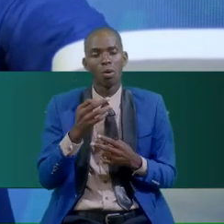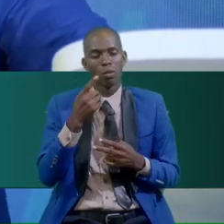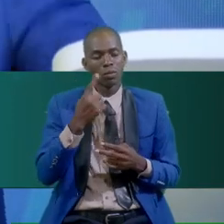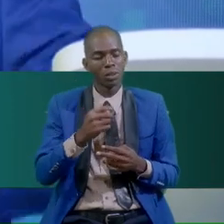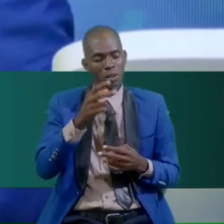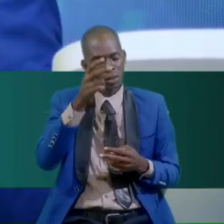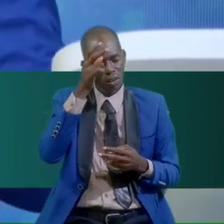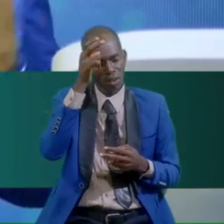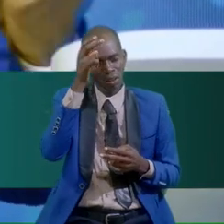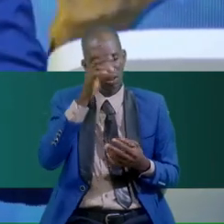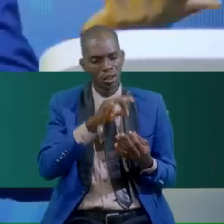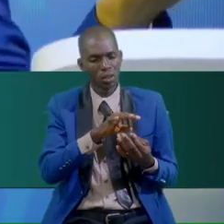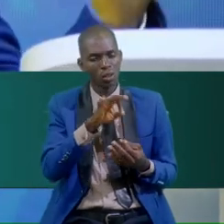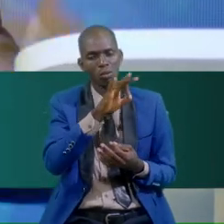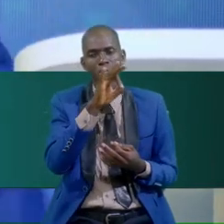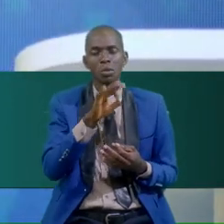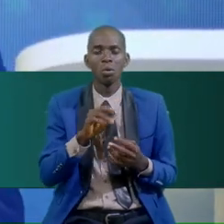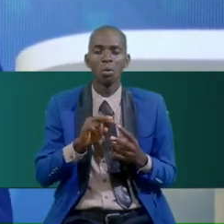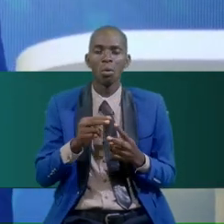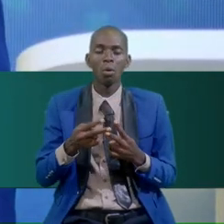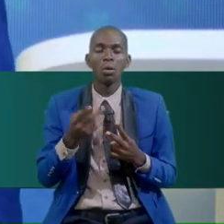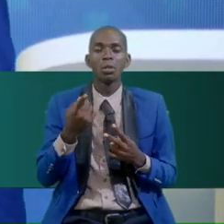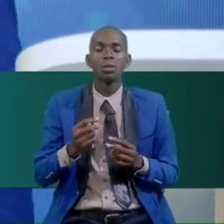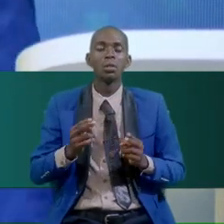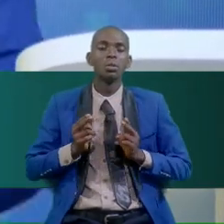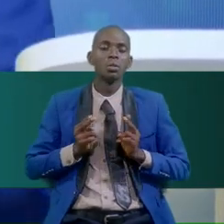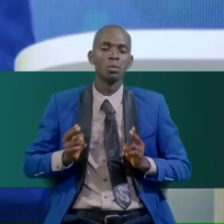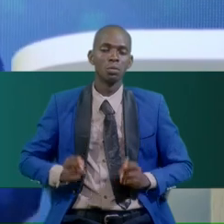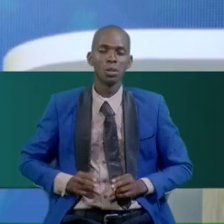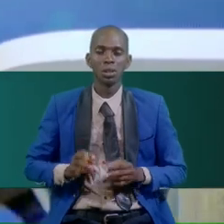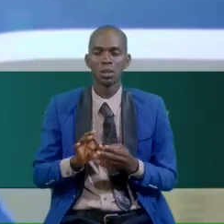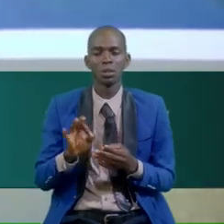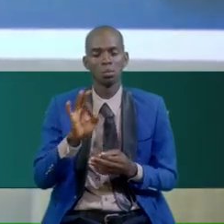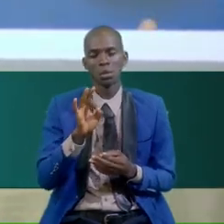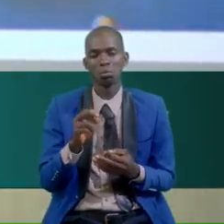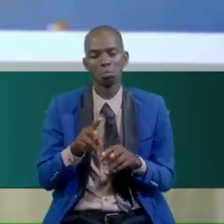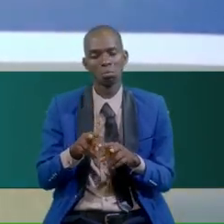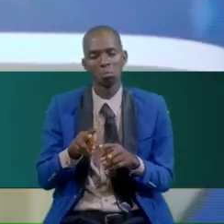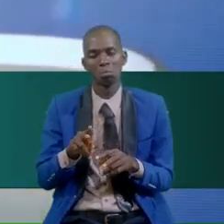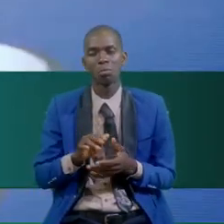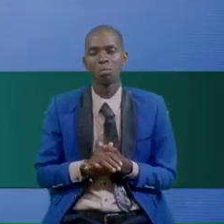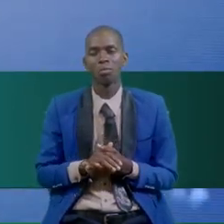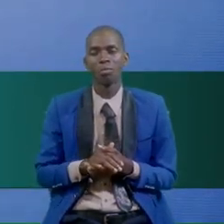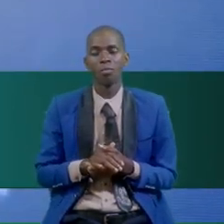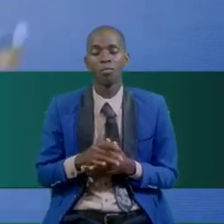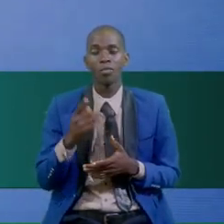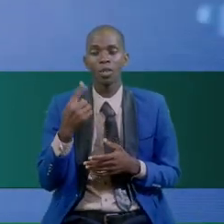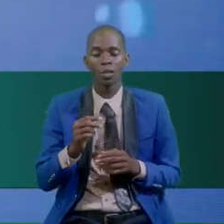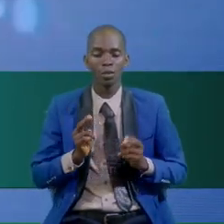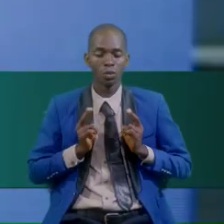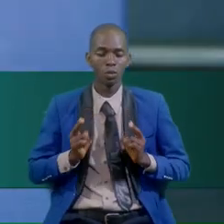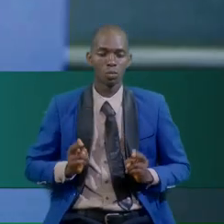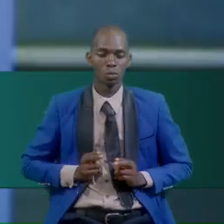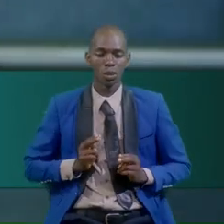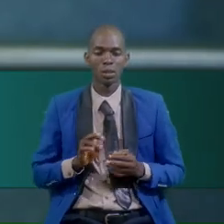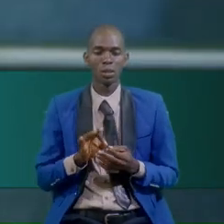spirit, or from even the human spirit. The human spirit feels, you know, I look at